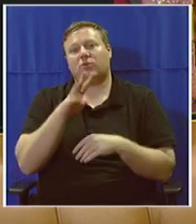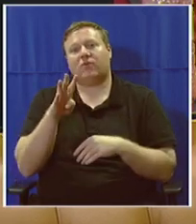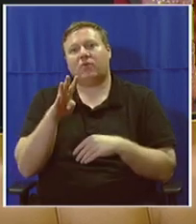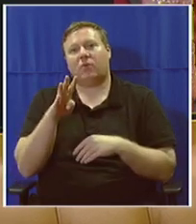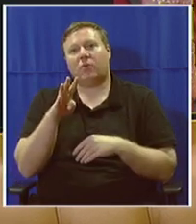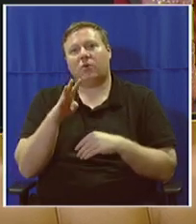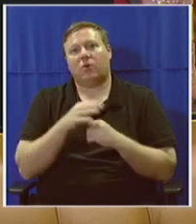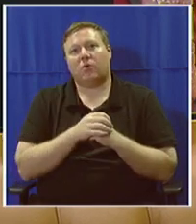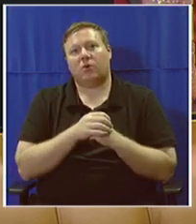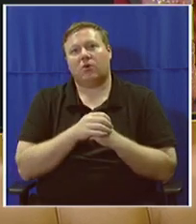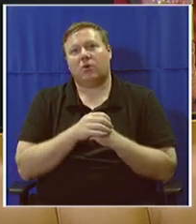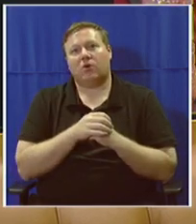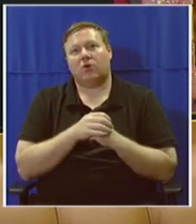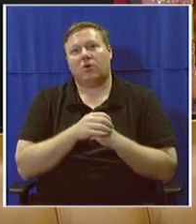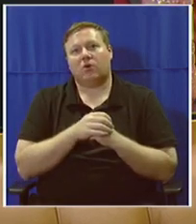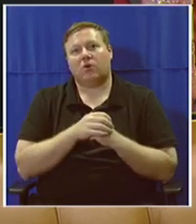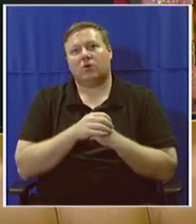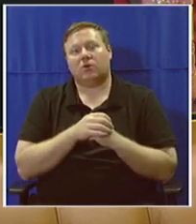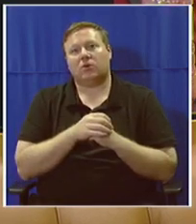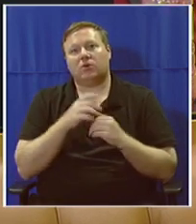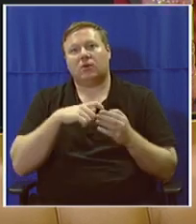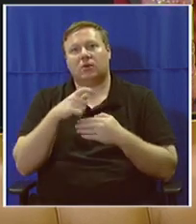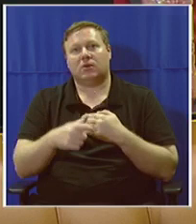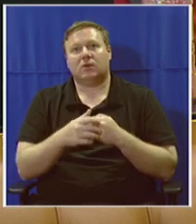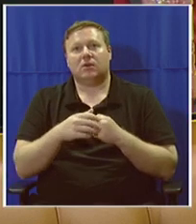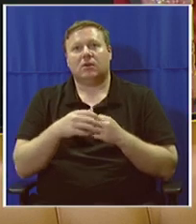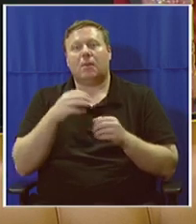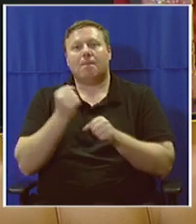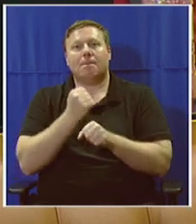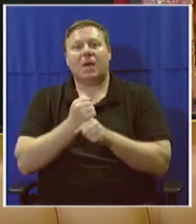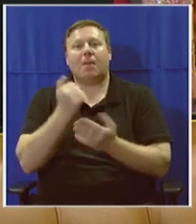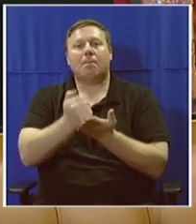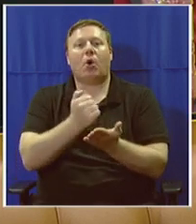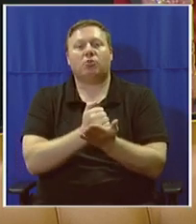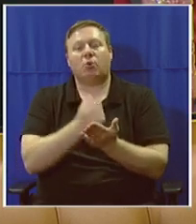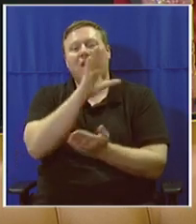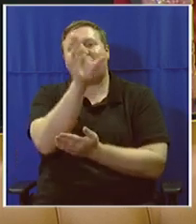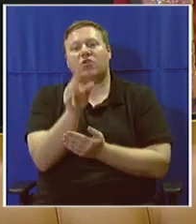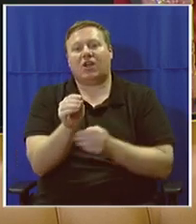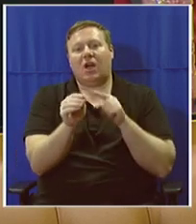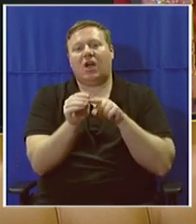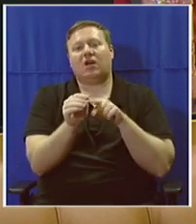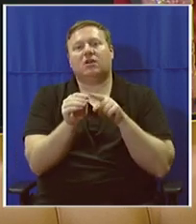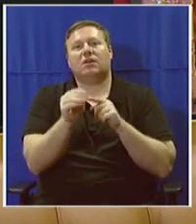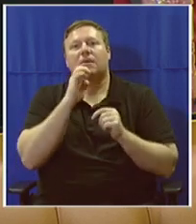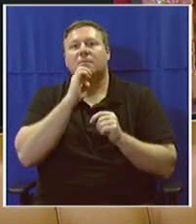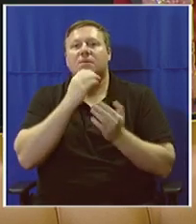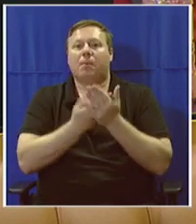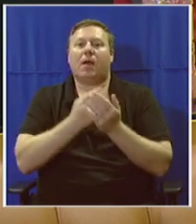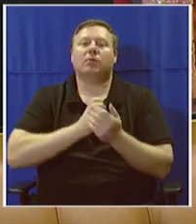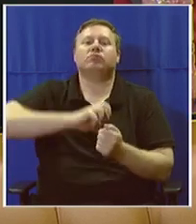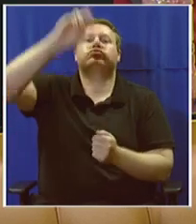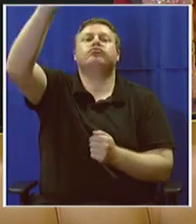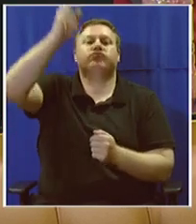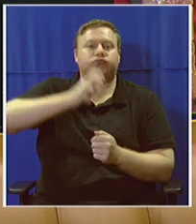the African passport that enables the movement of Africans, which will promote the distribution of a